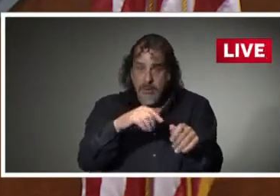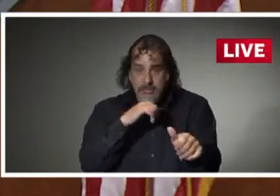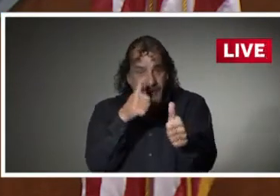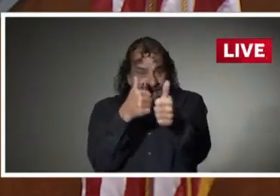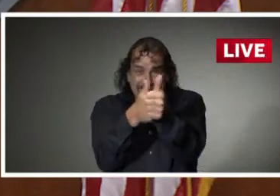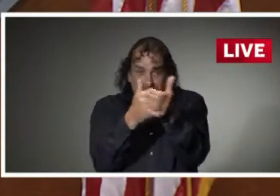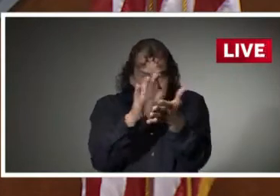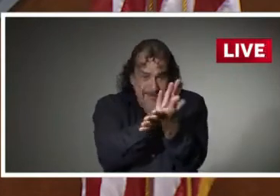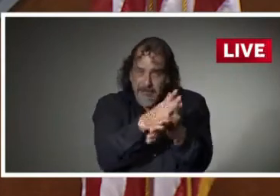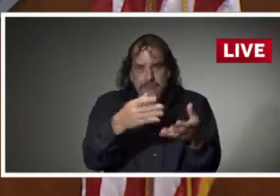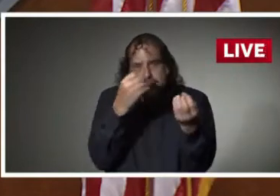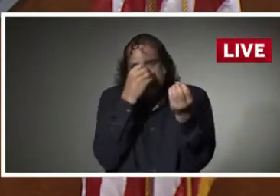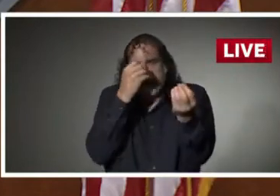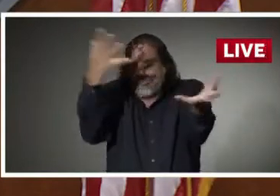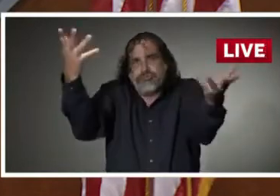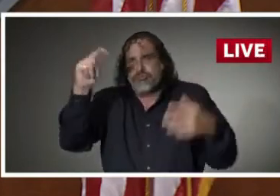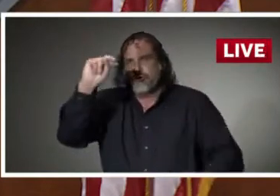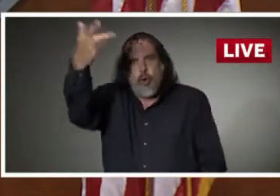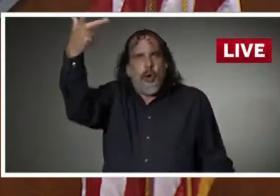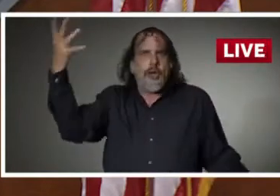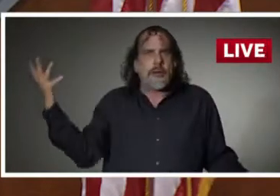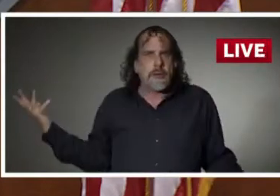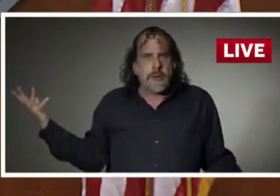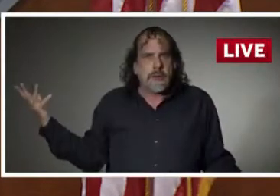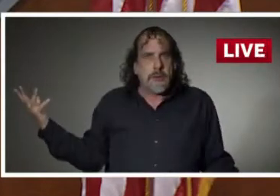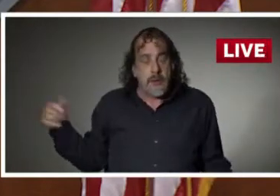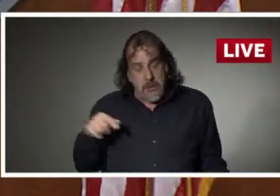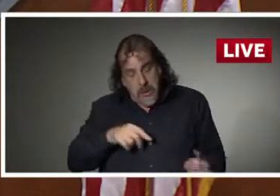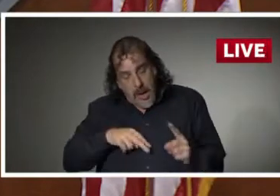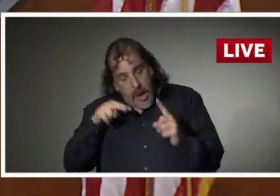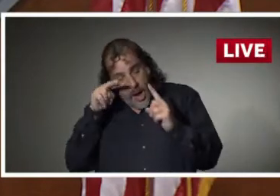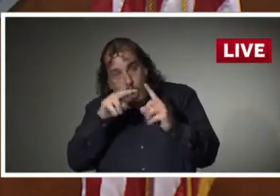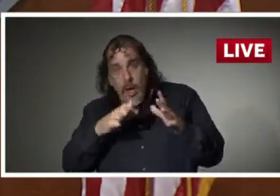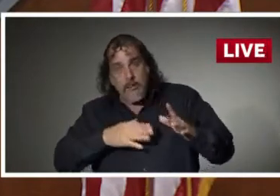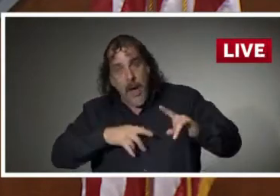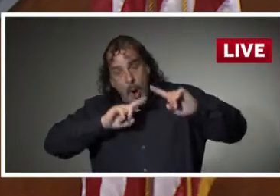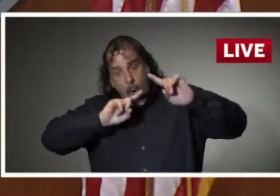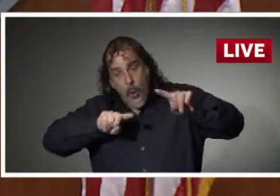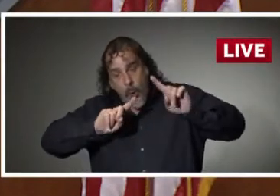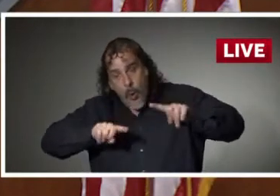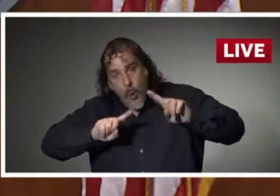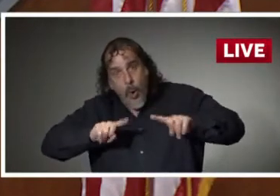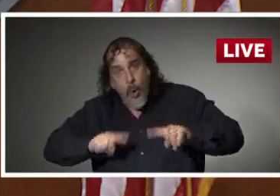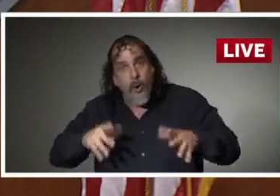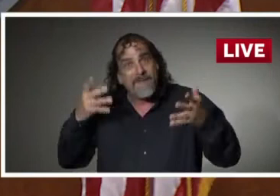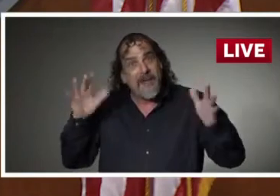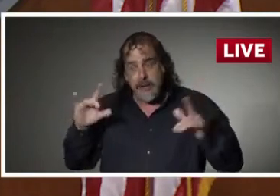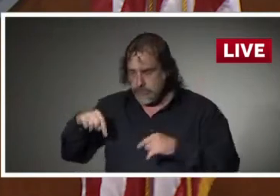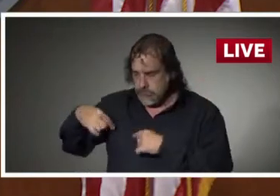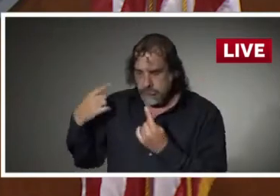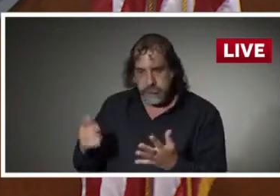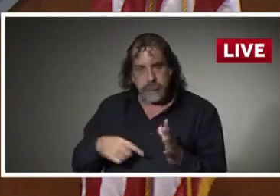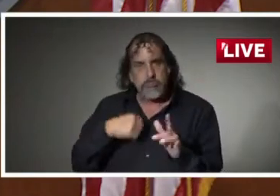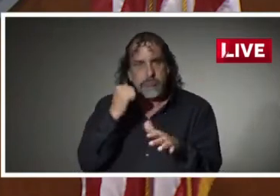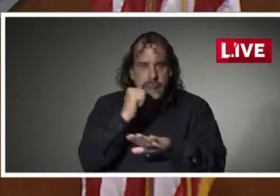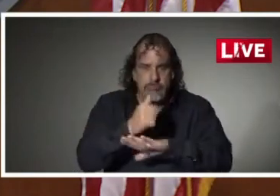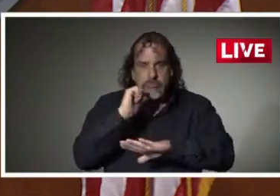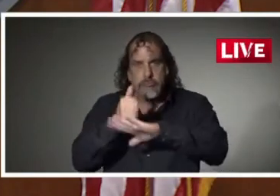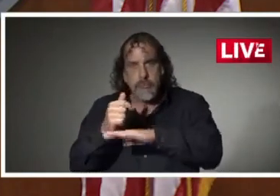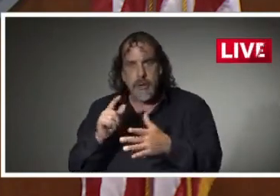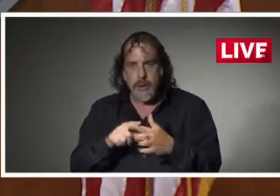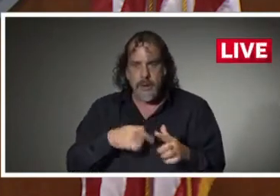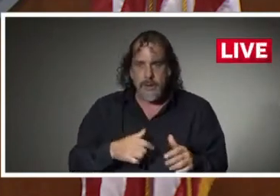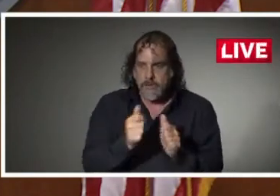adhere to them. I would tell you that if you look at the orders that we currently have in place with respect to social